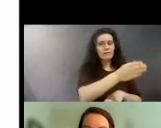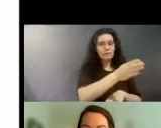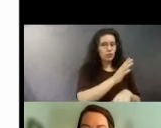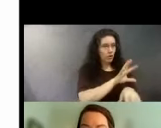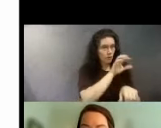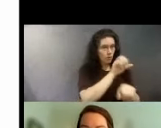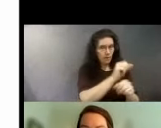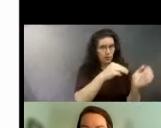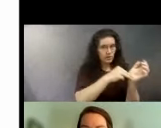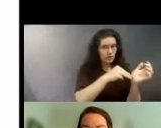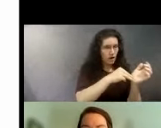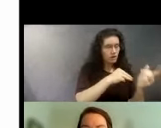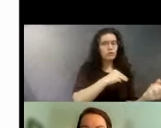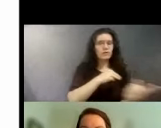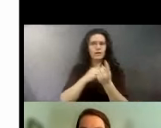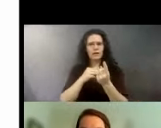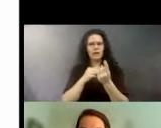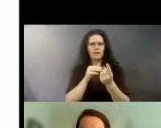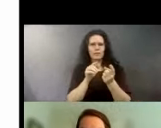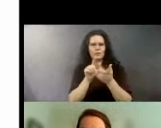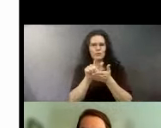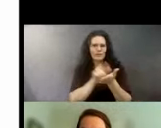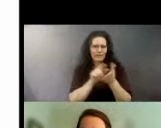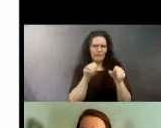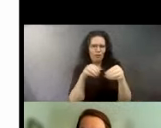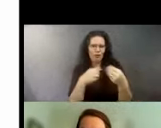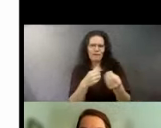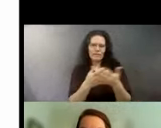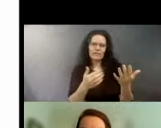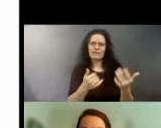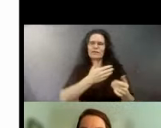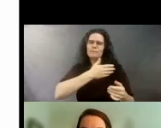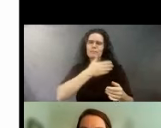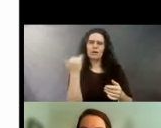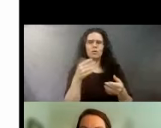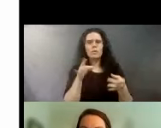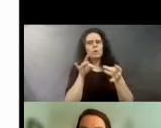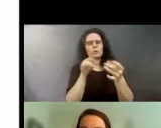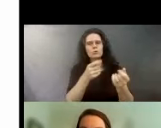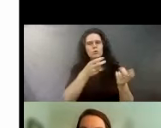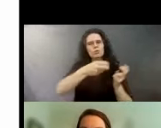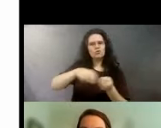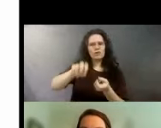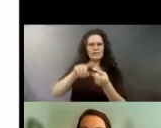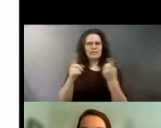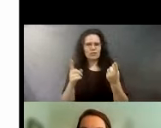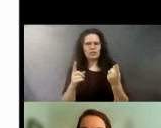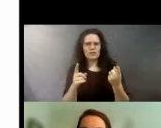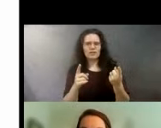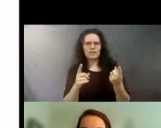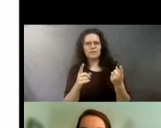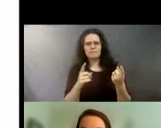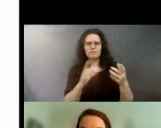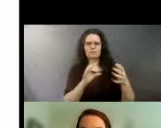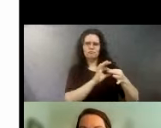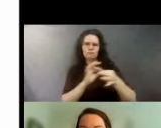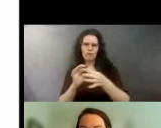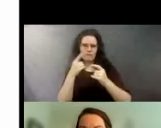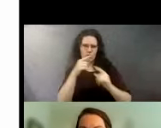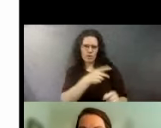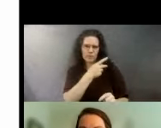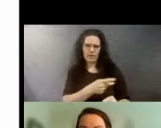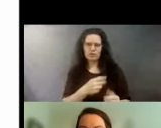smoother transition in terms of potentially a verbal handoff as well. And in theory, you'll probably see